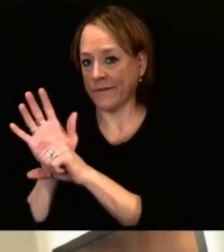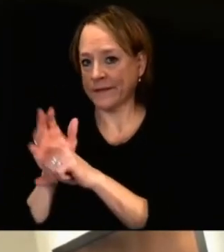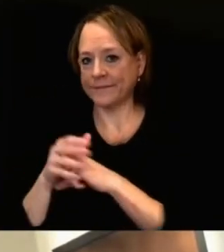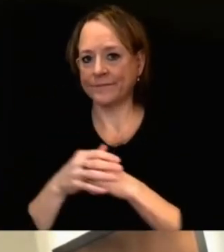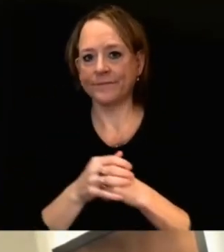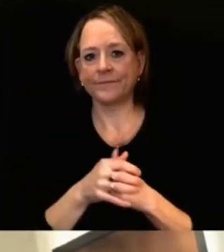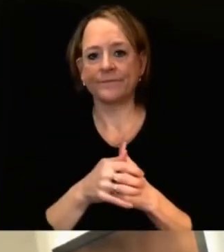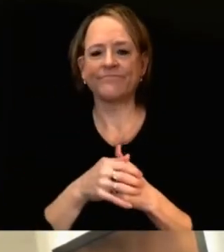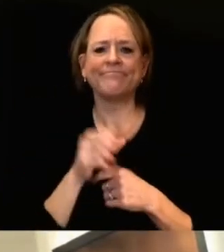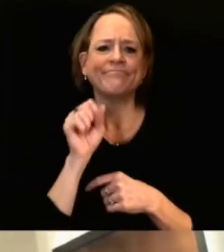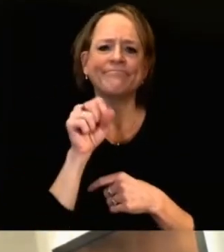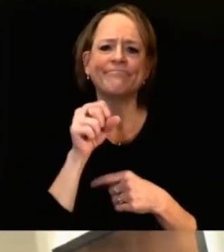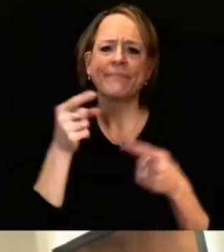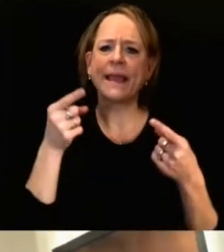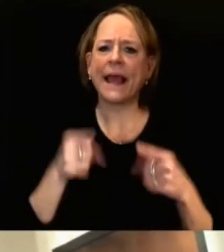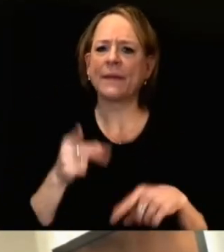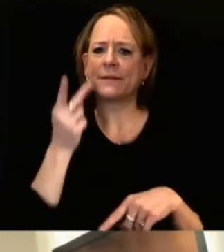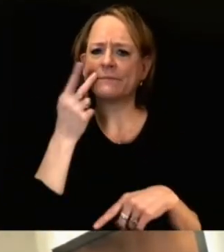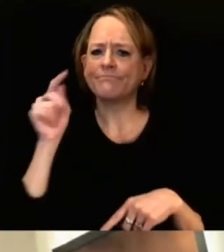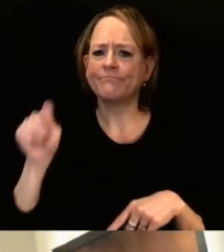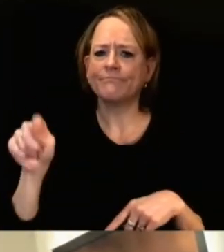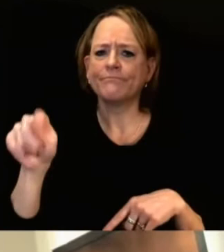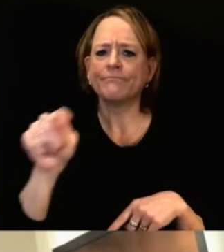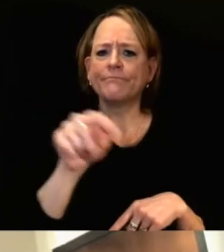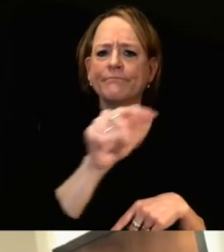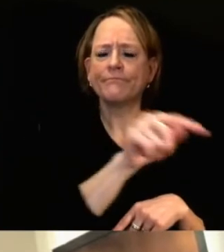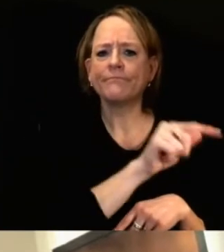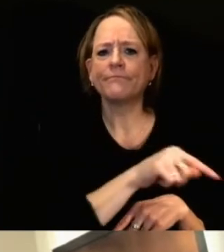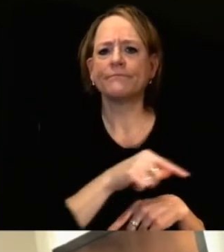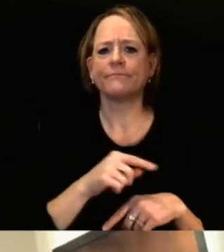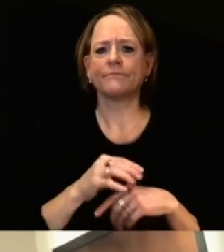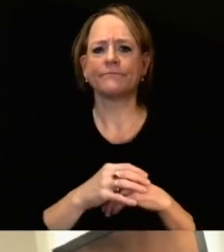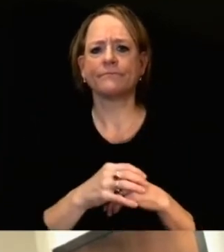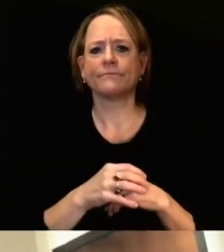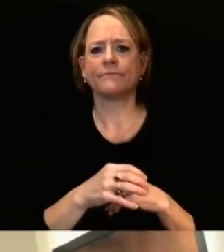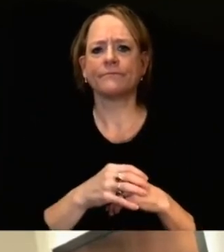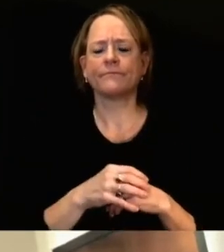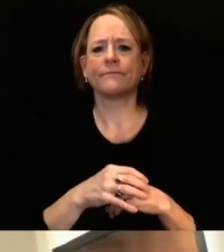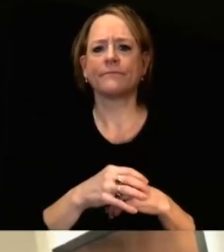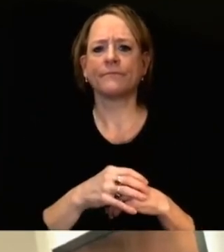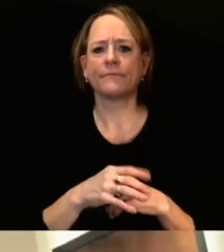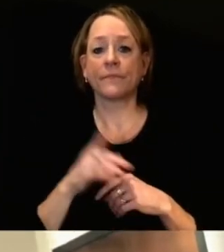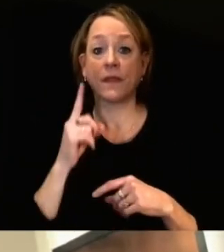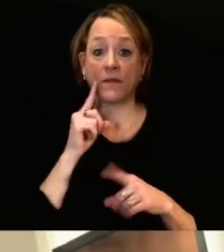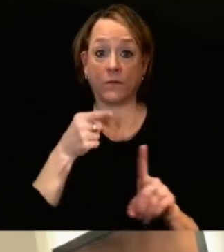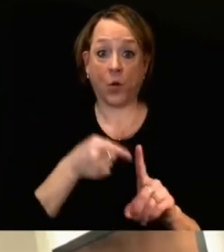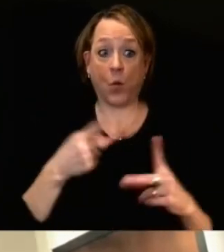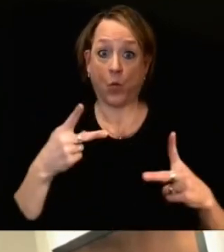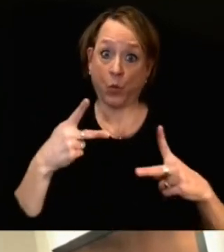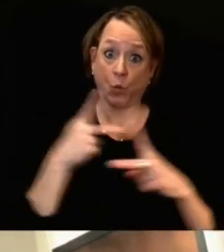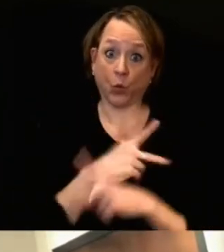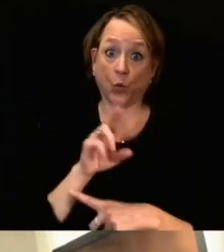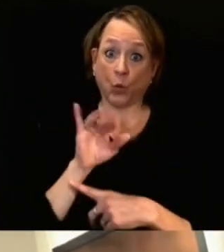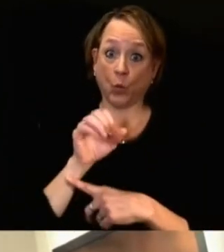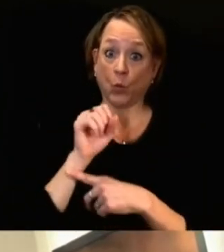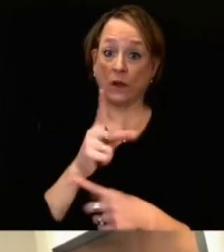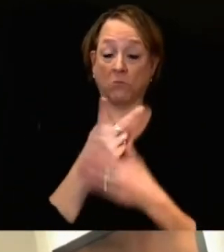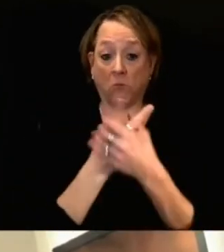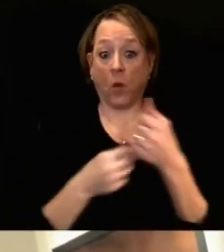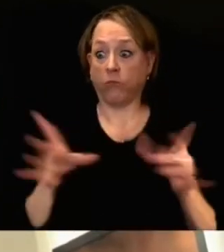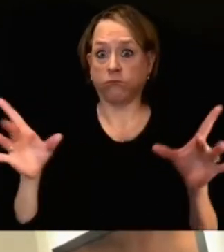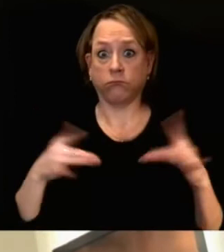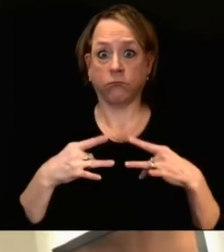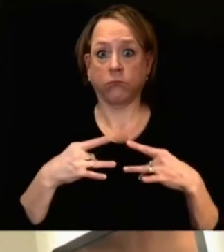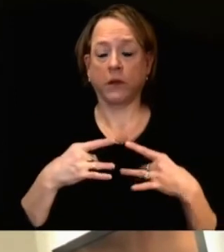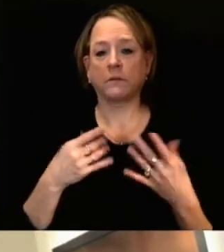of severe disease, but certainly it's a reminder and a signal that influenza is here